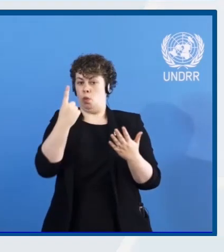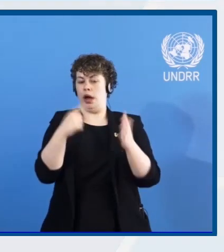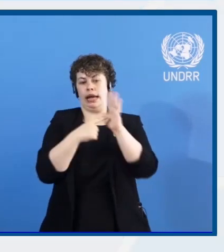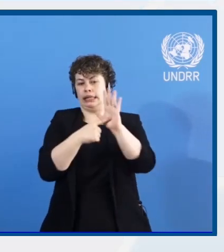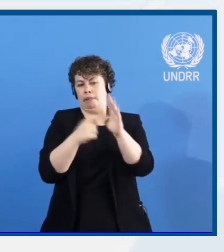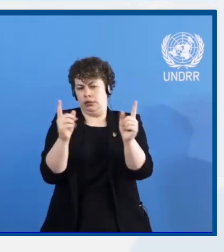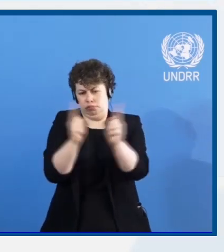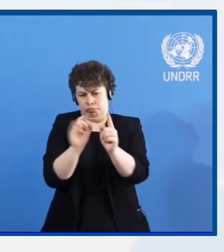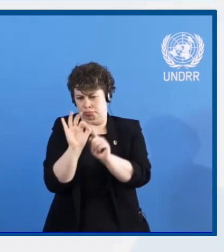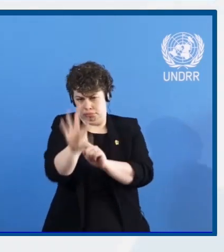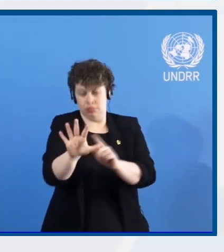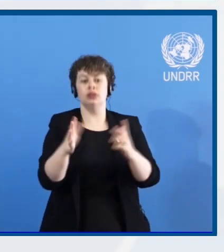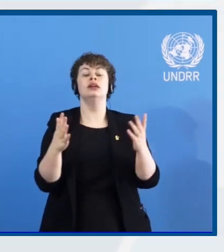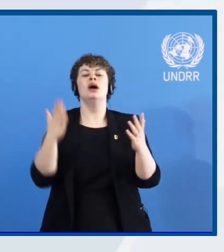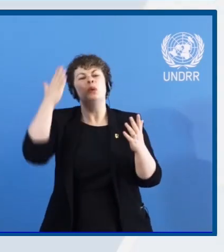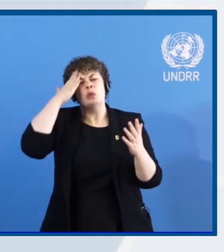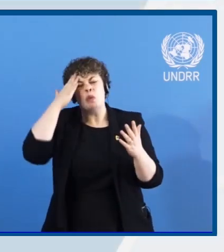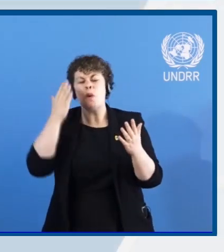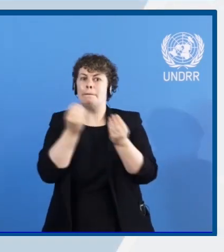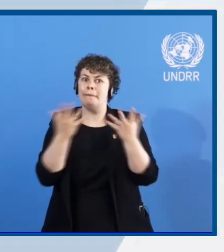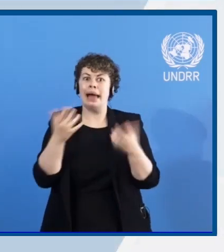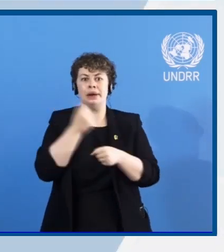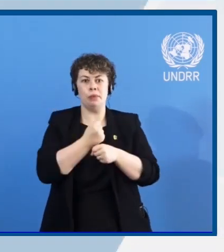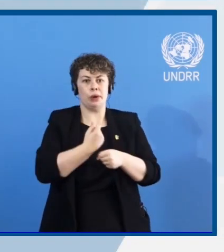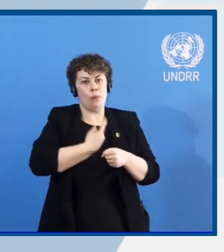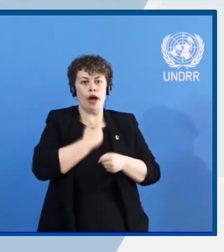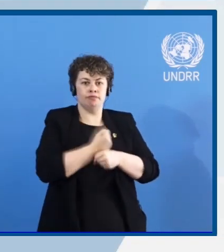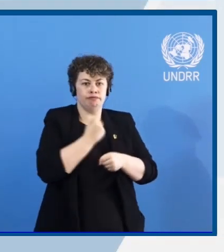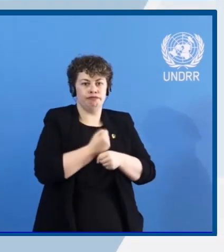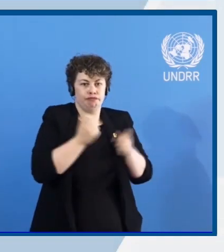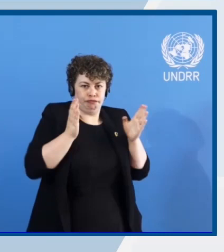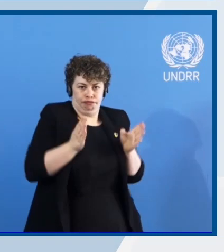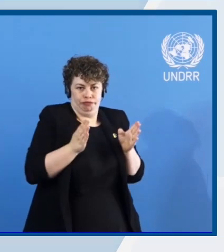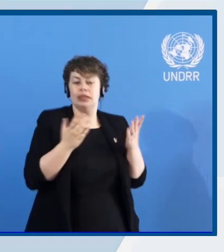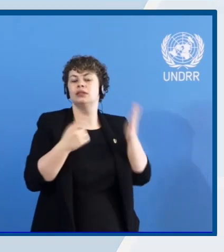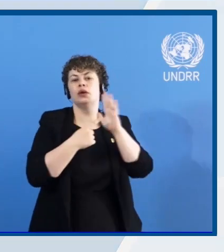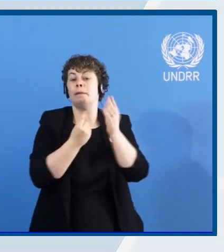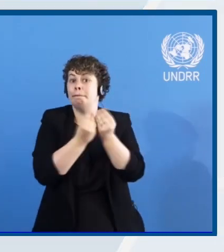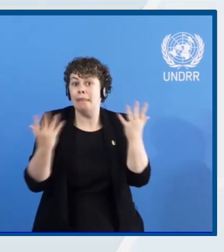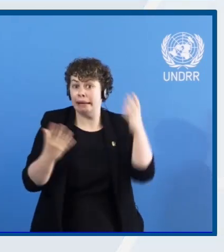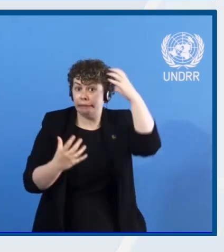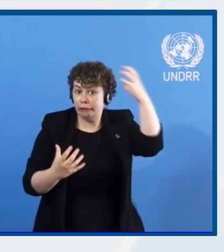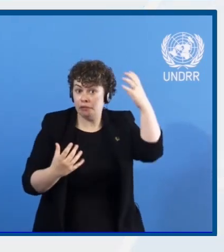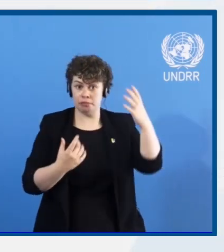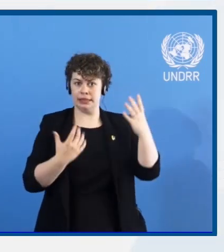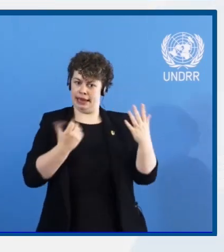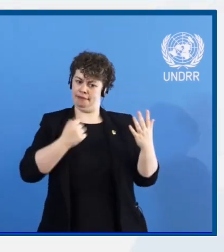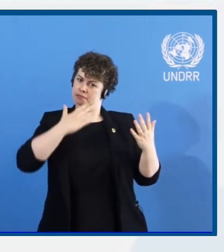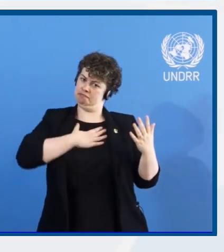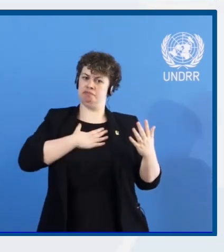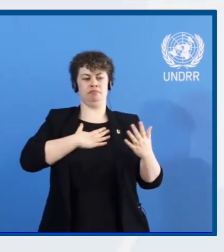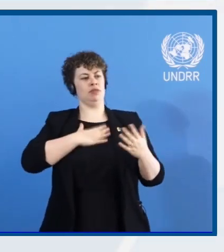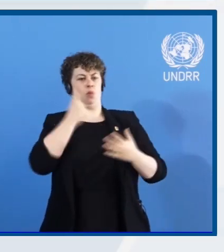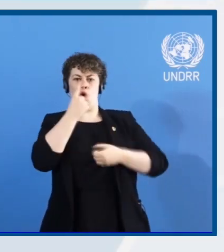quickly, talking about silos. Most of the governments have national strategy, a DRR strategy,